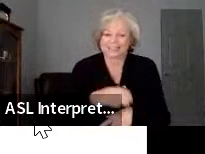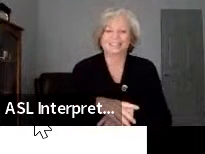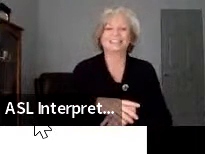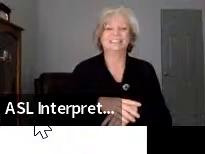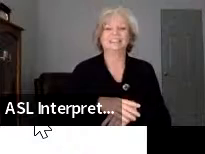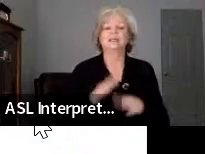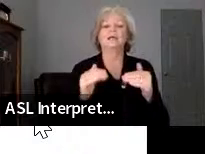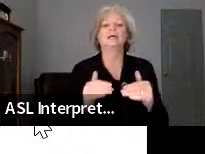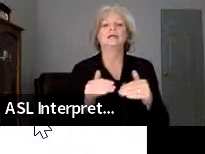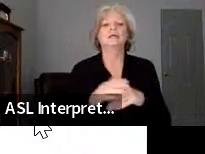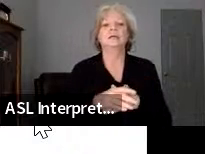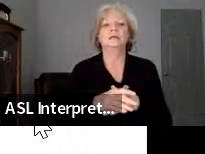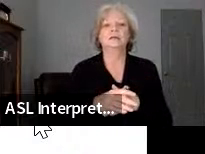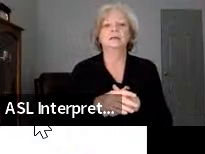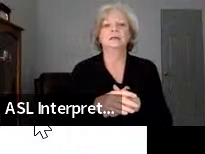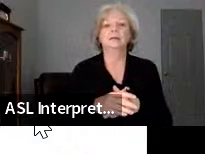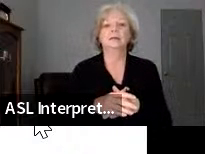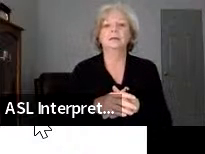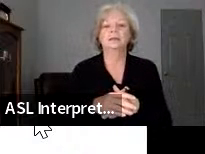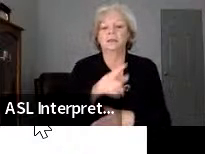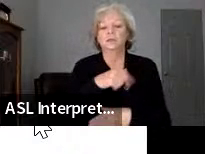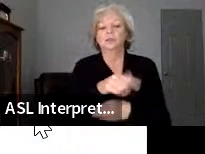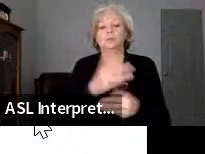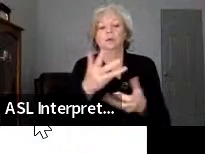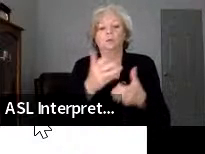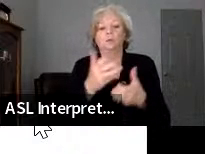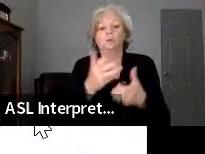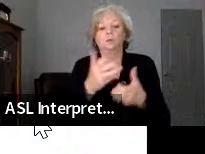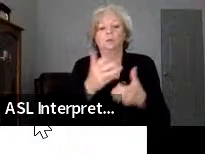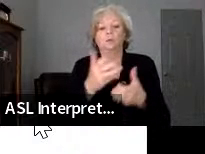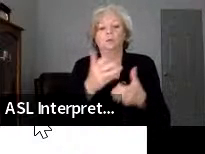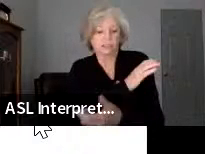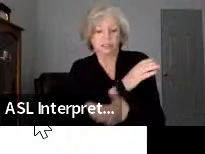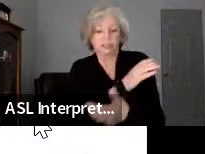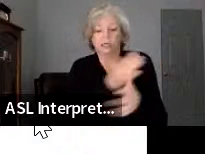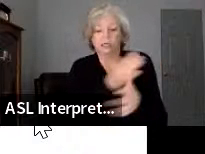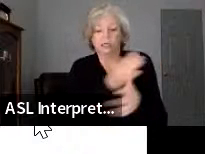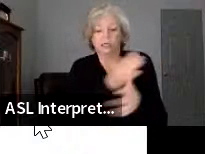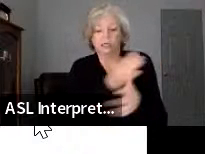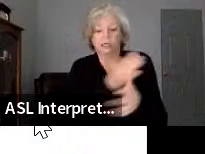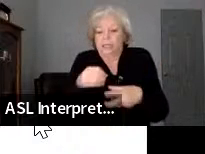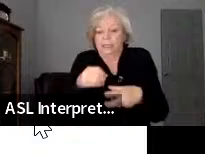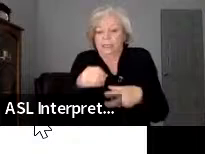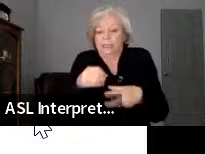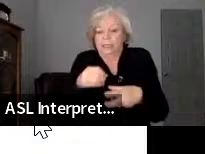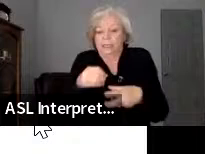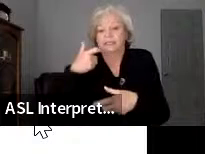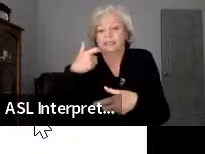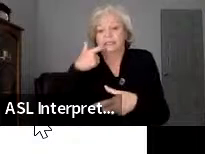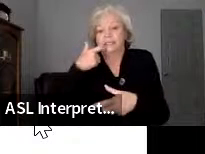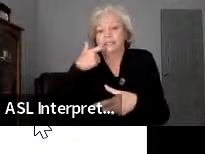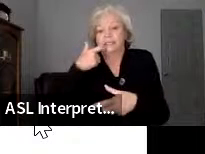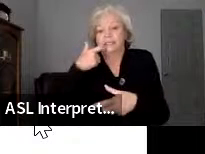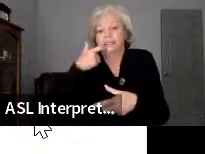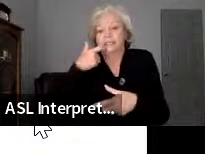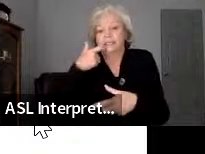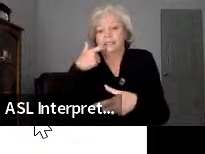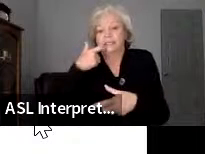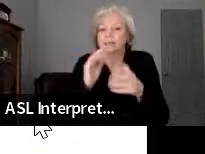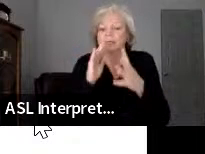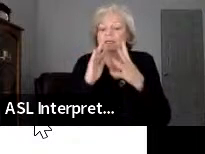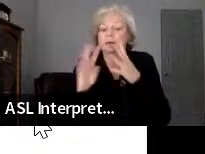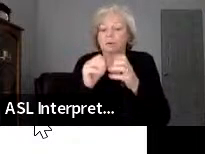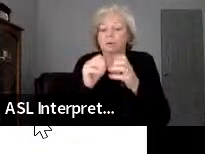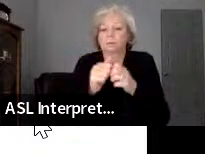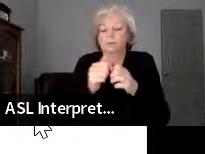And so then we want to have a clinician in the dispatch center so that they can talk to the person who's calling to see